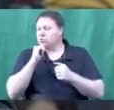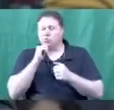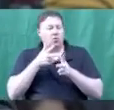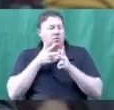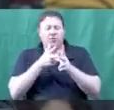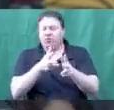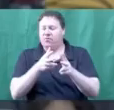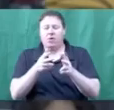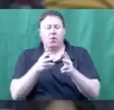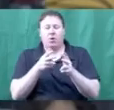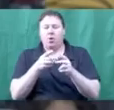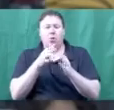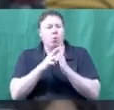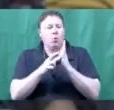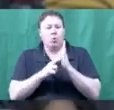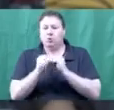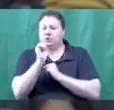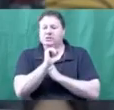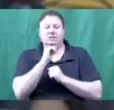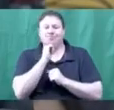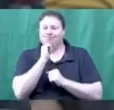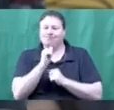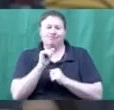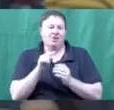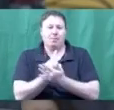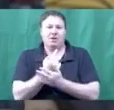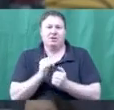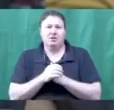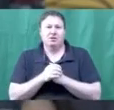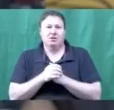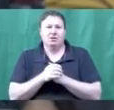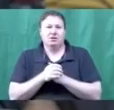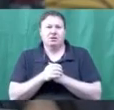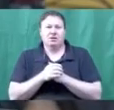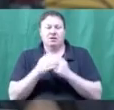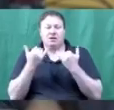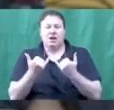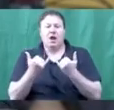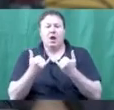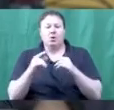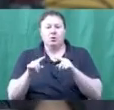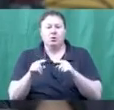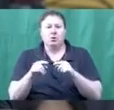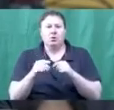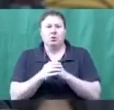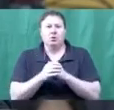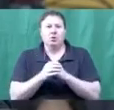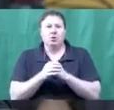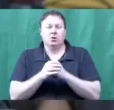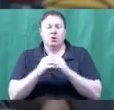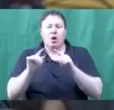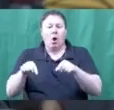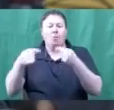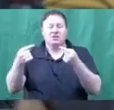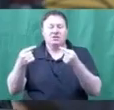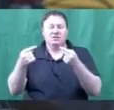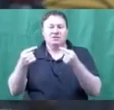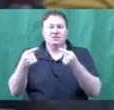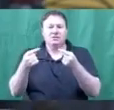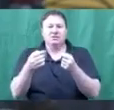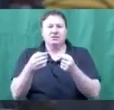the Palapala issue could not be sustained. Now, this finding flies directly in the face of the Section 89 independent panel,